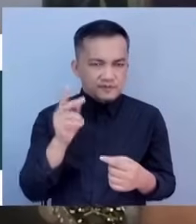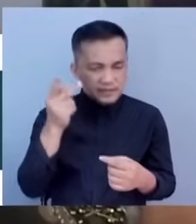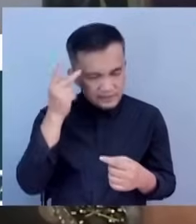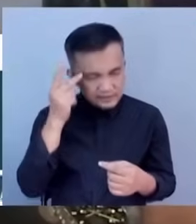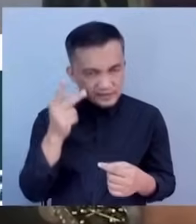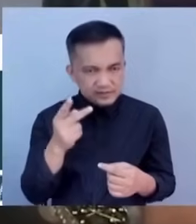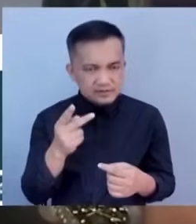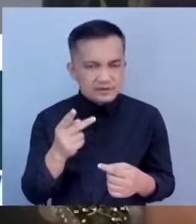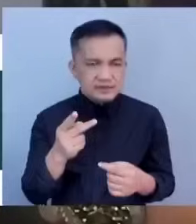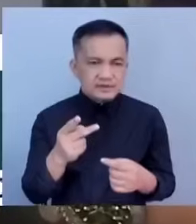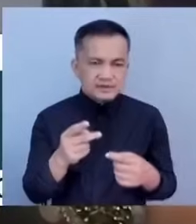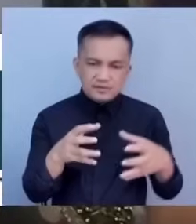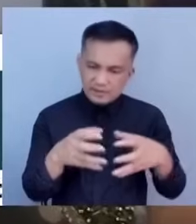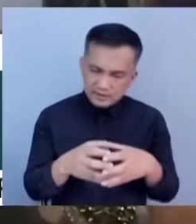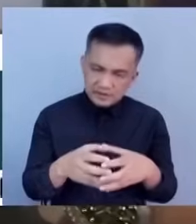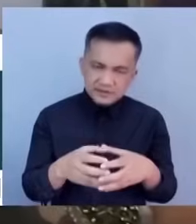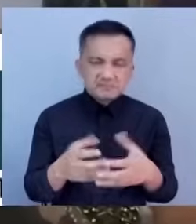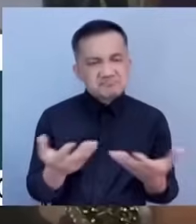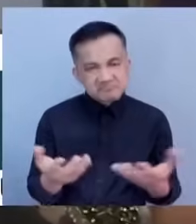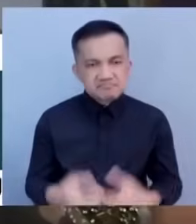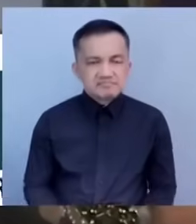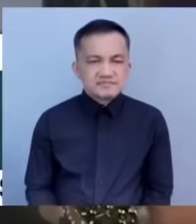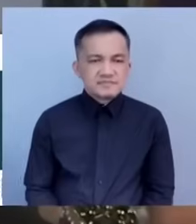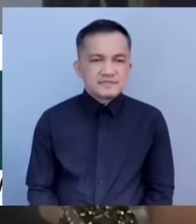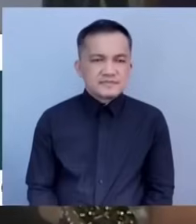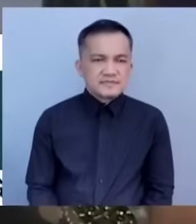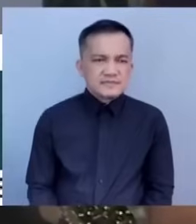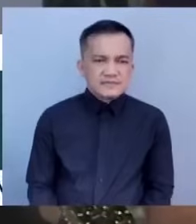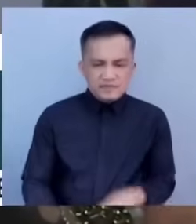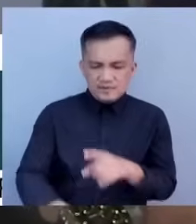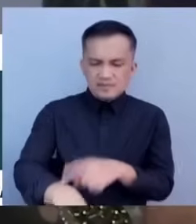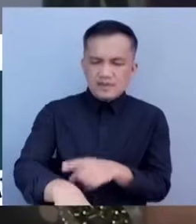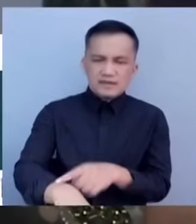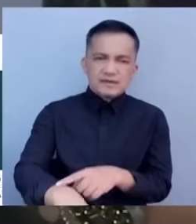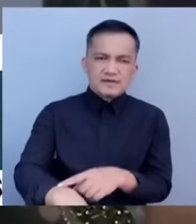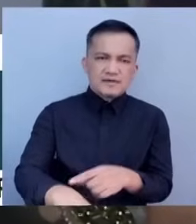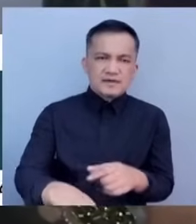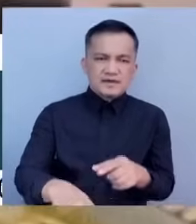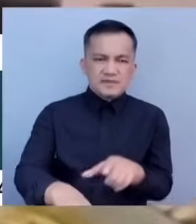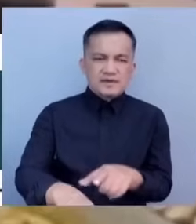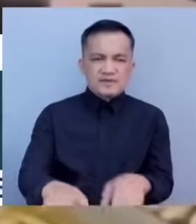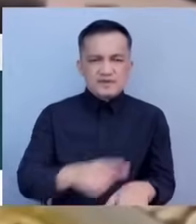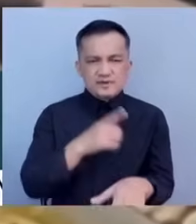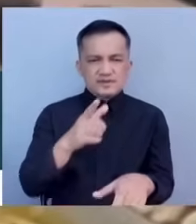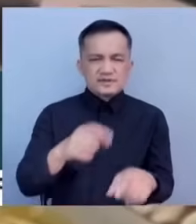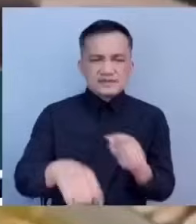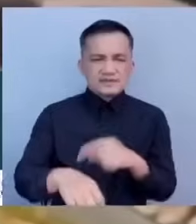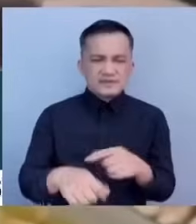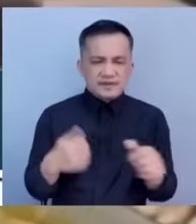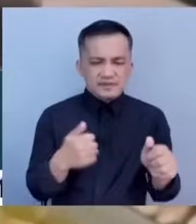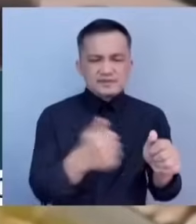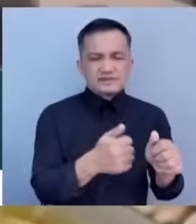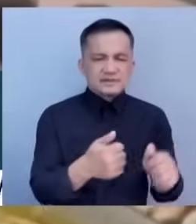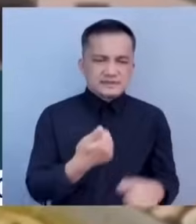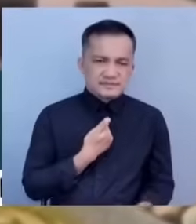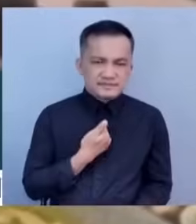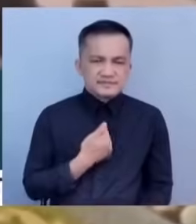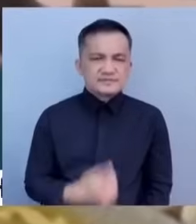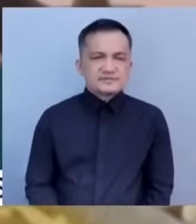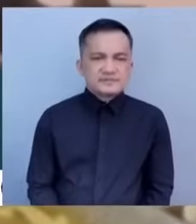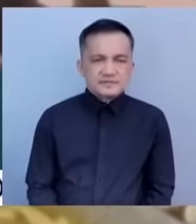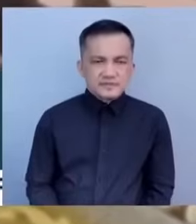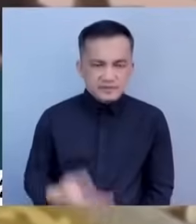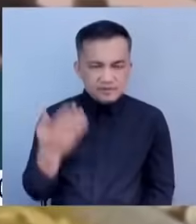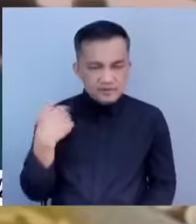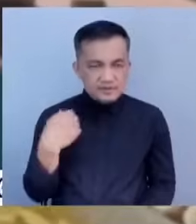for the party, mahabang panahon yung ika-catch up niya para sa sarili niya. In the meantime, the former senator said she's